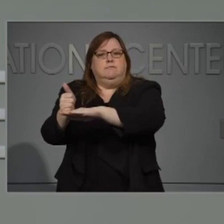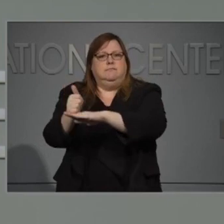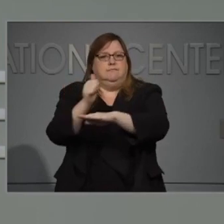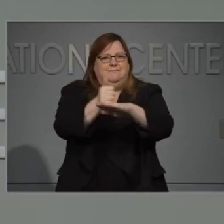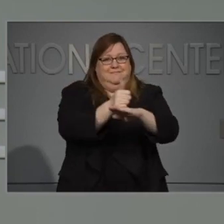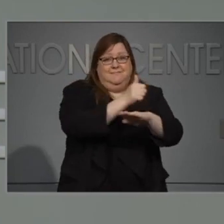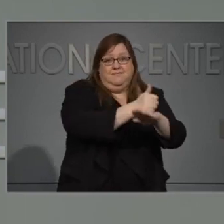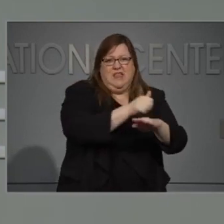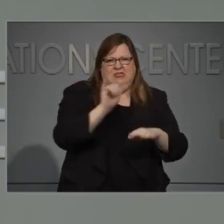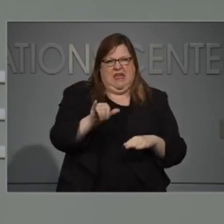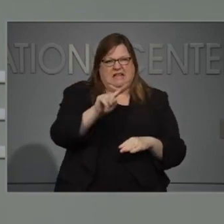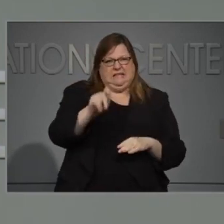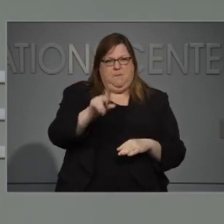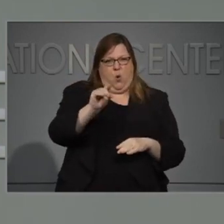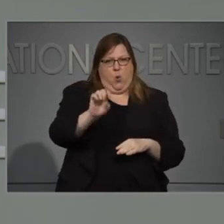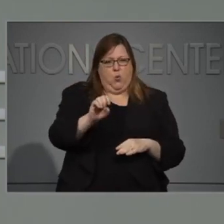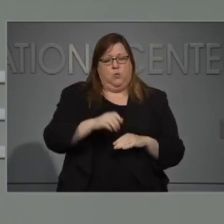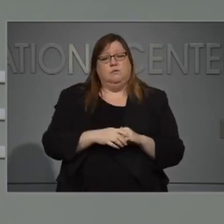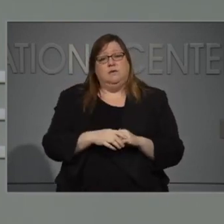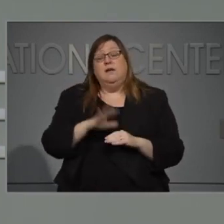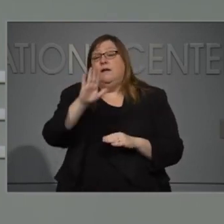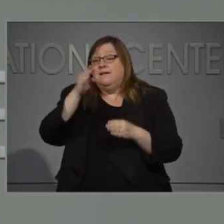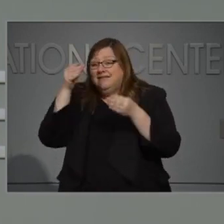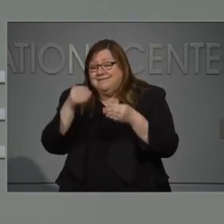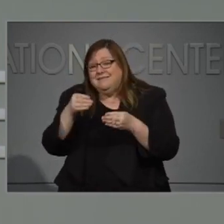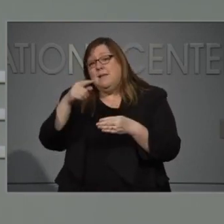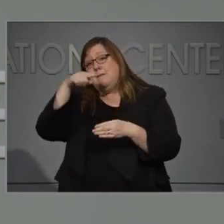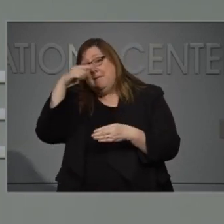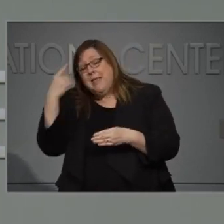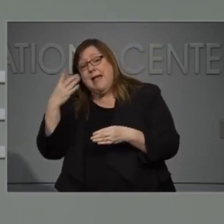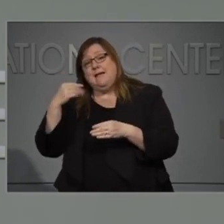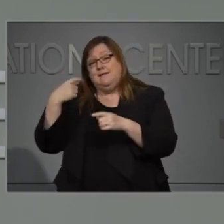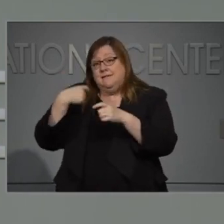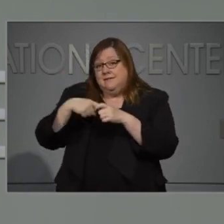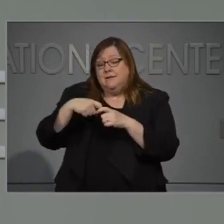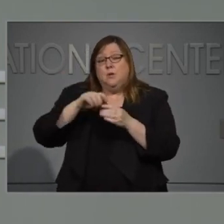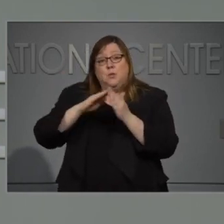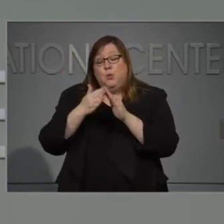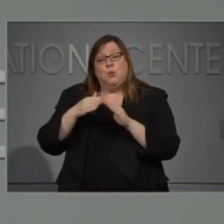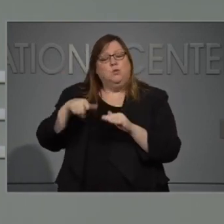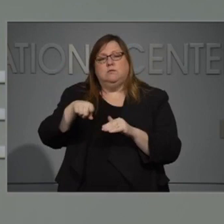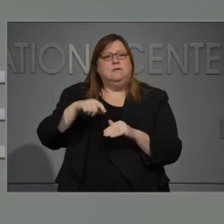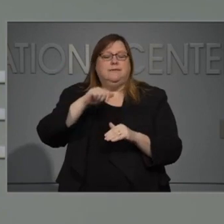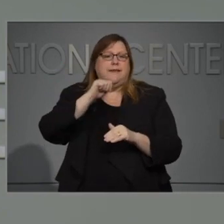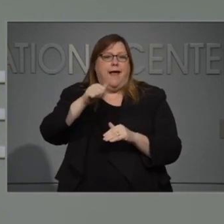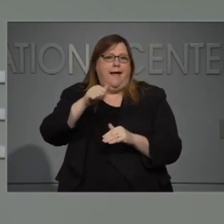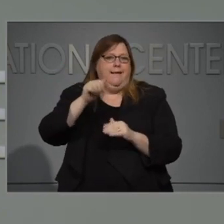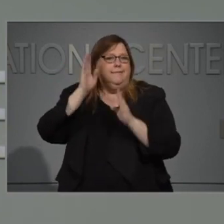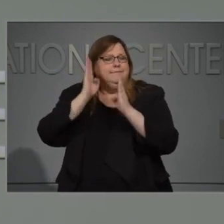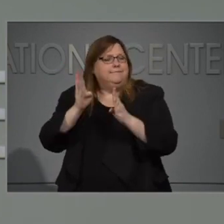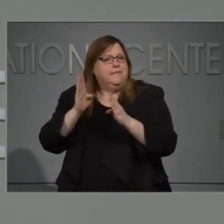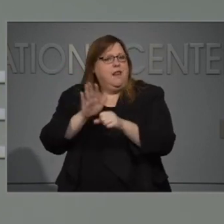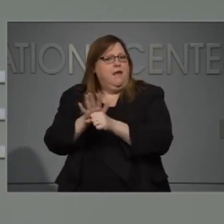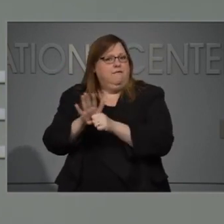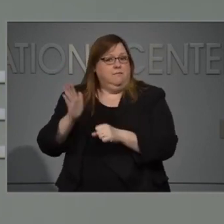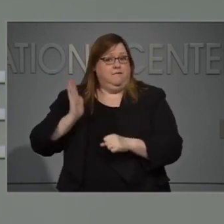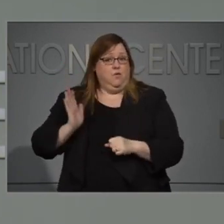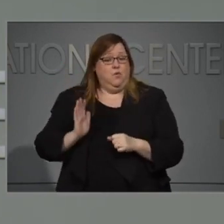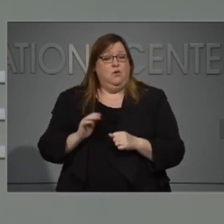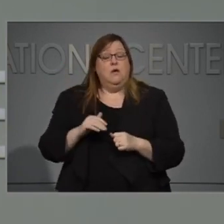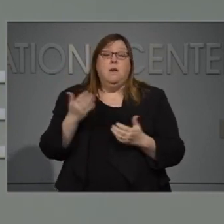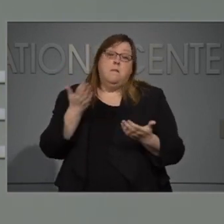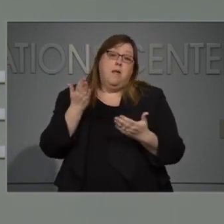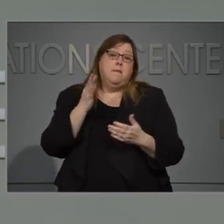been disproportionately impacted by COVID. People who are African American, Latinx Hispanic, American